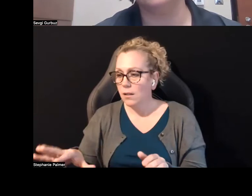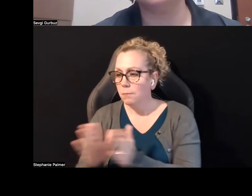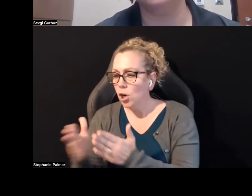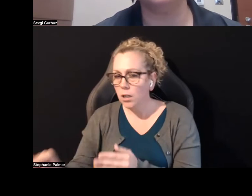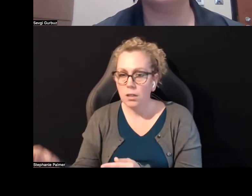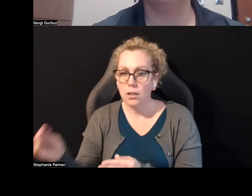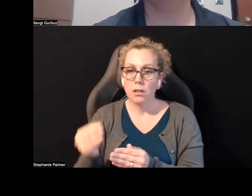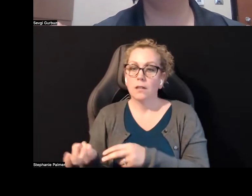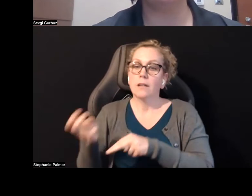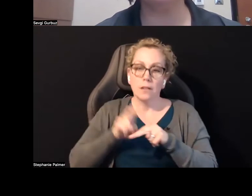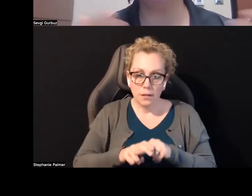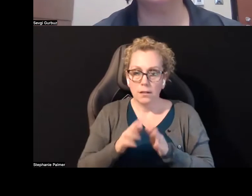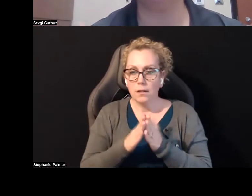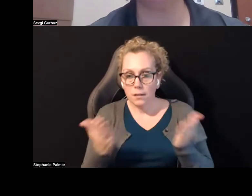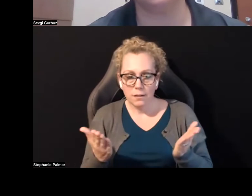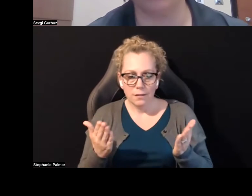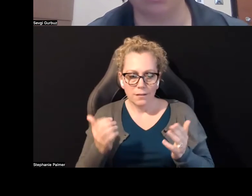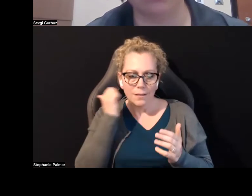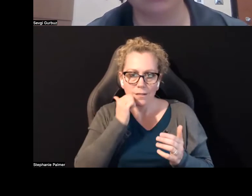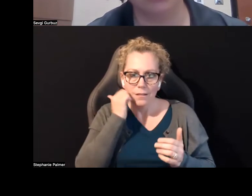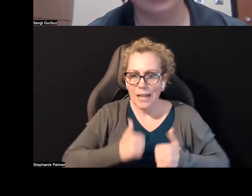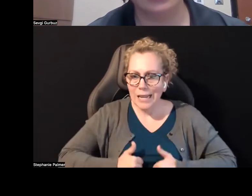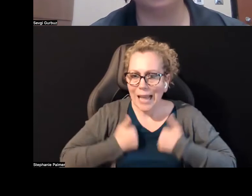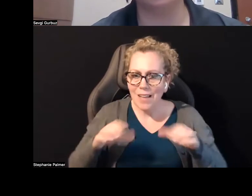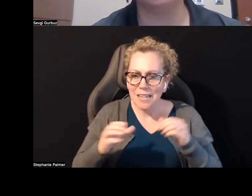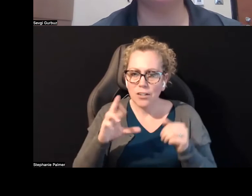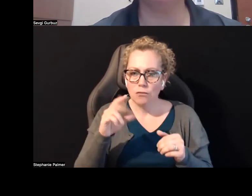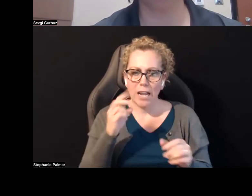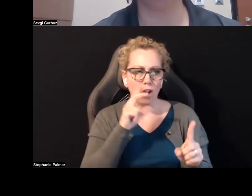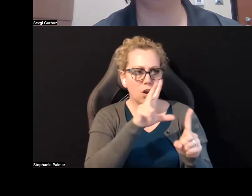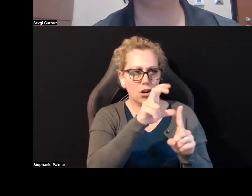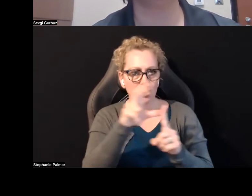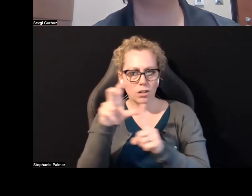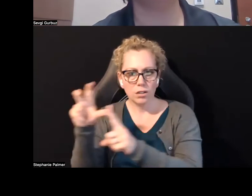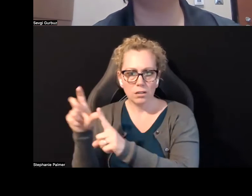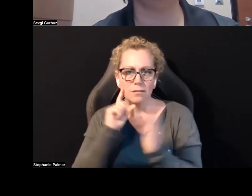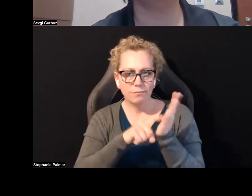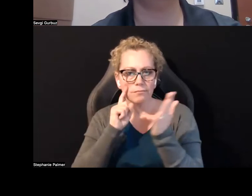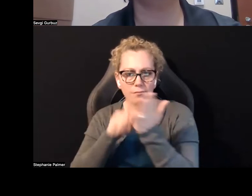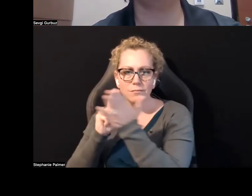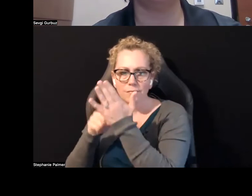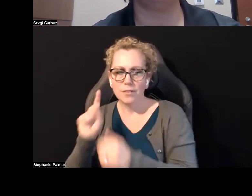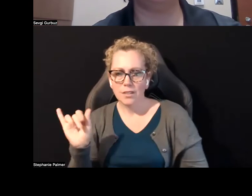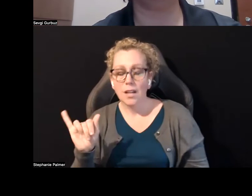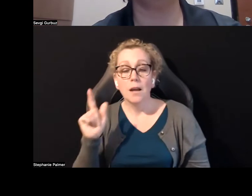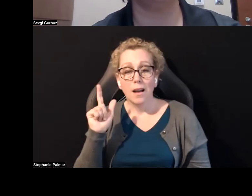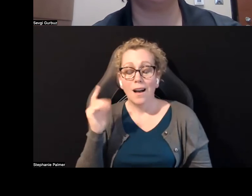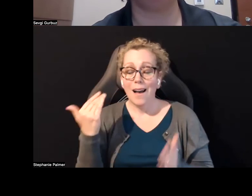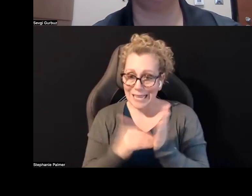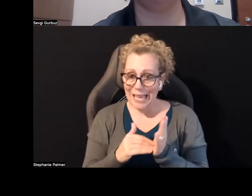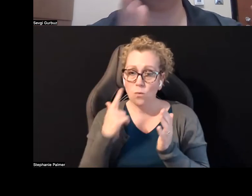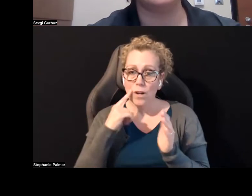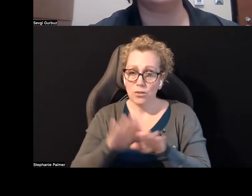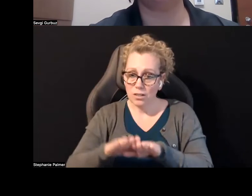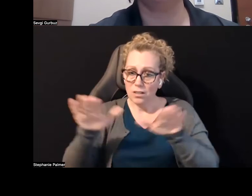these daily activities, the radar is picking up this as well. But we want to be able to make sure that we can identify and